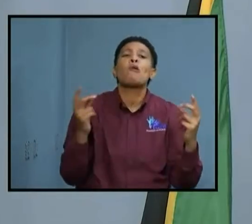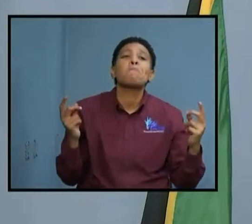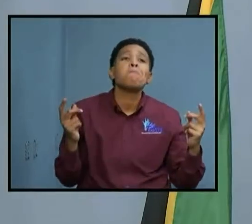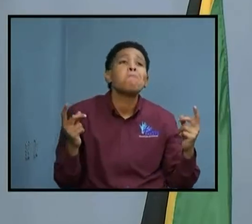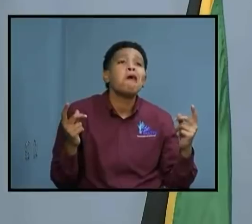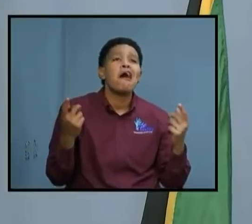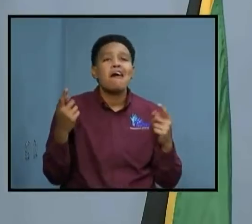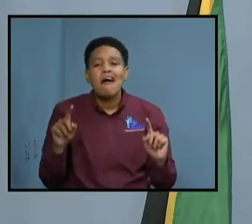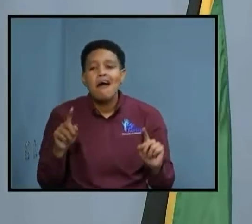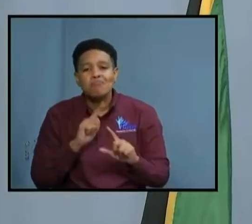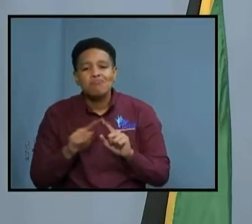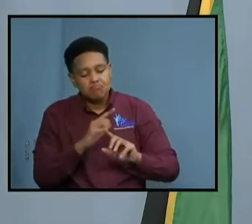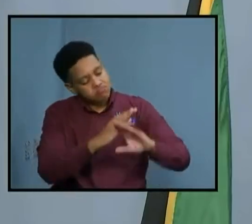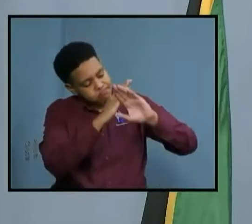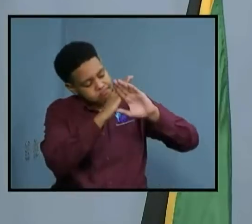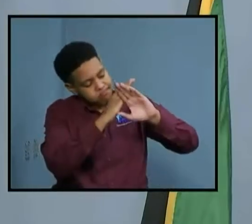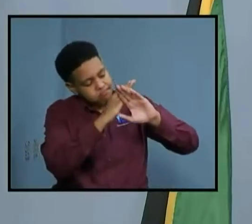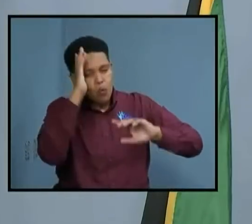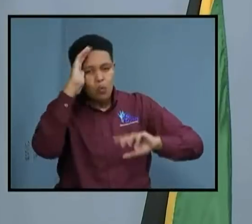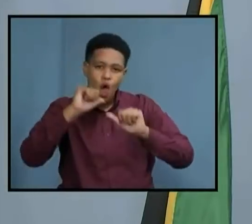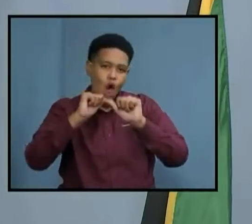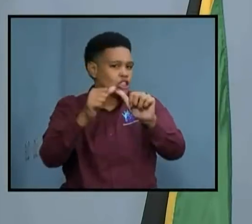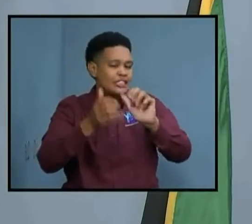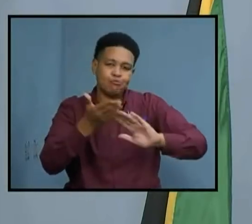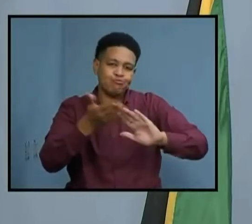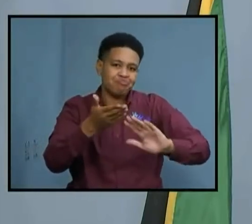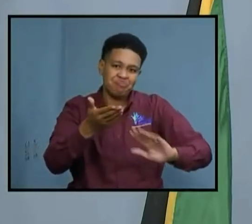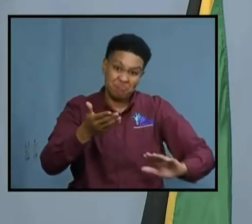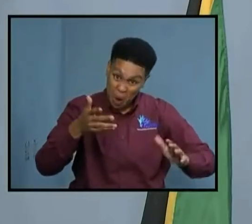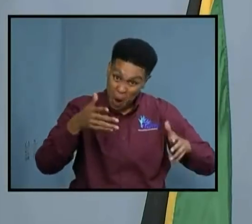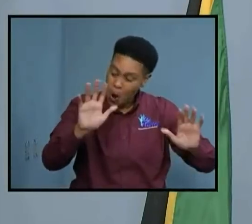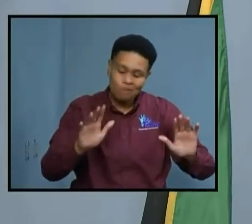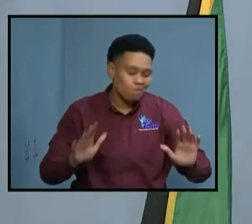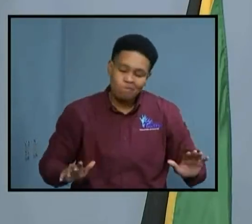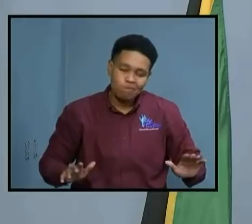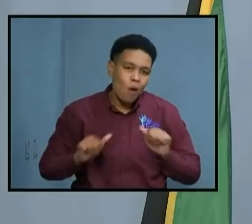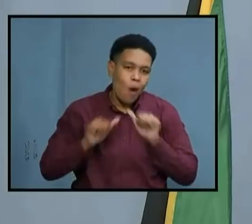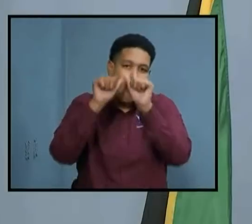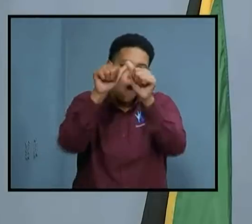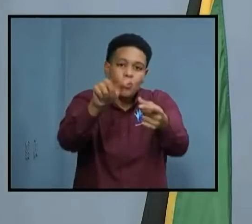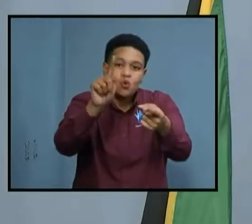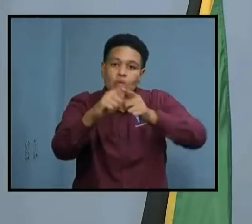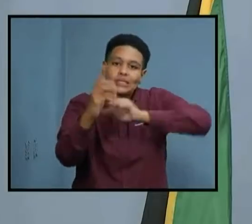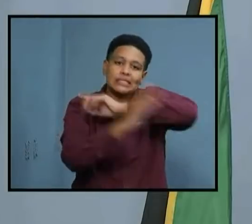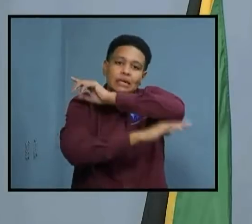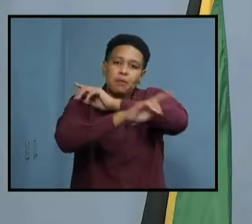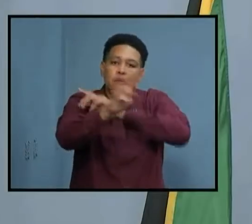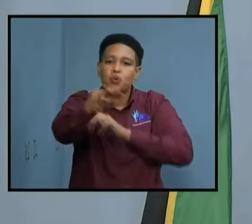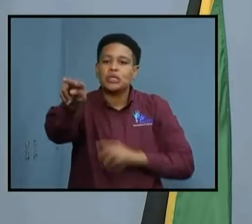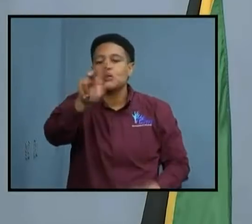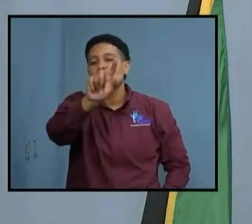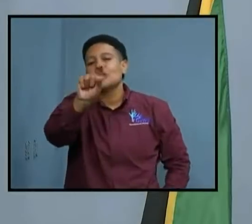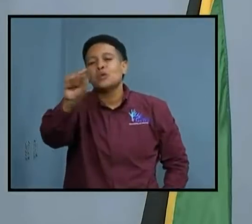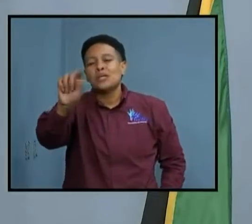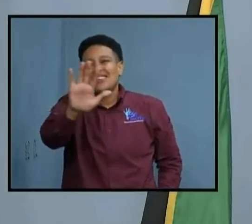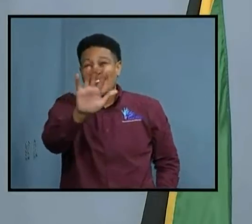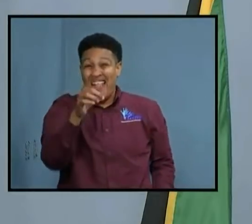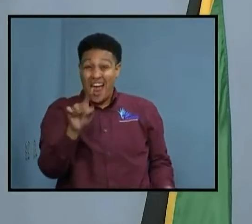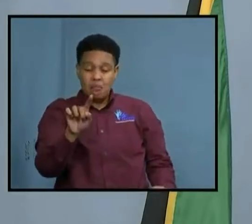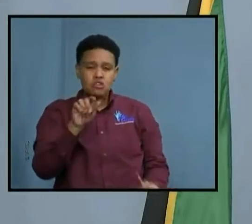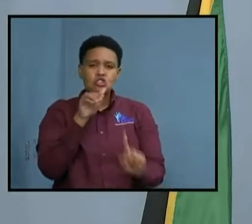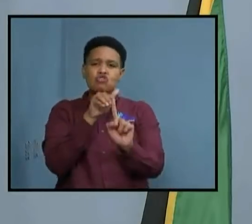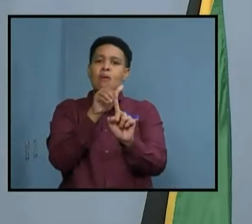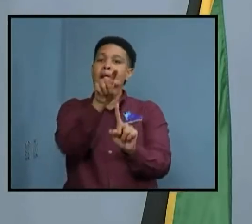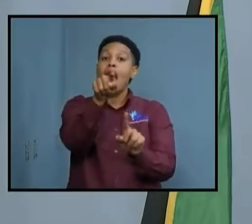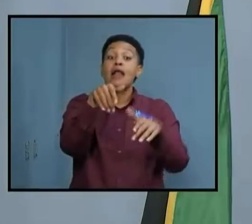or such events will continue until September the 22nd, 2020. And just a reminder